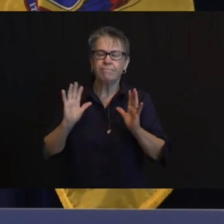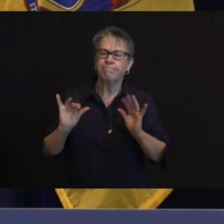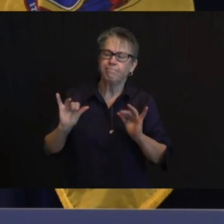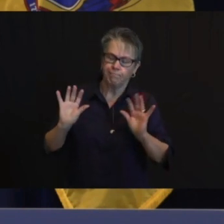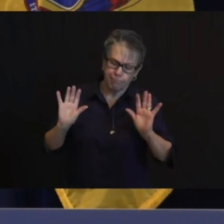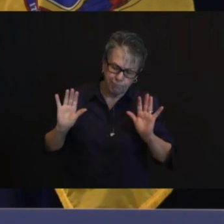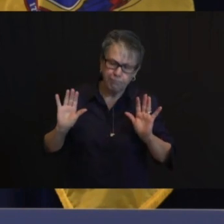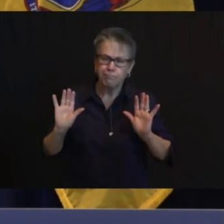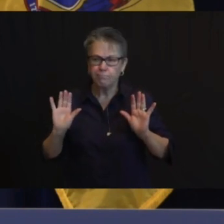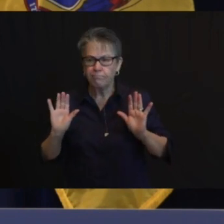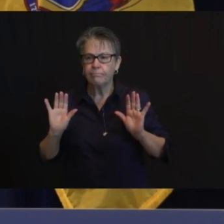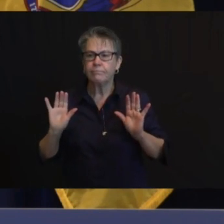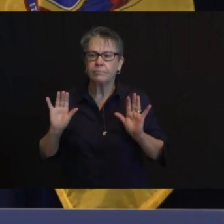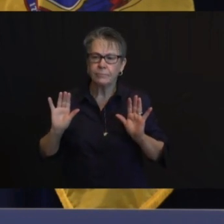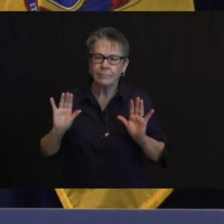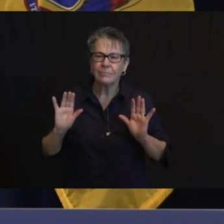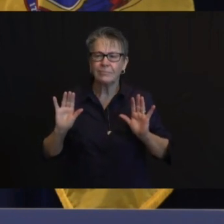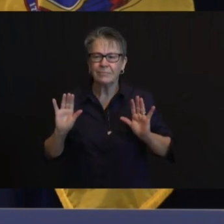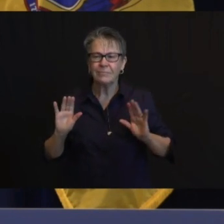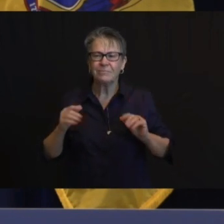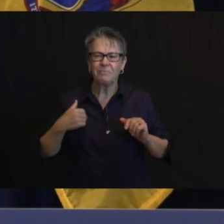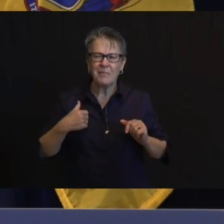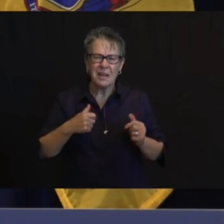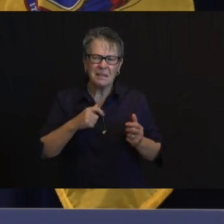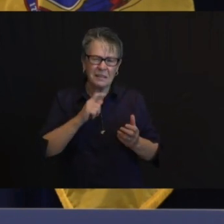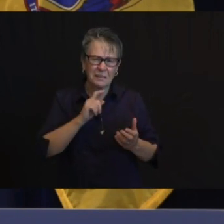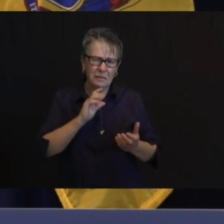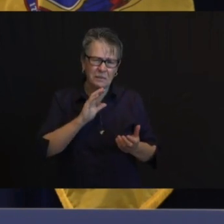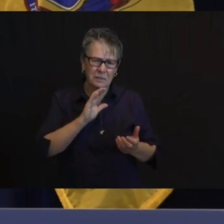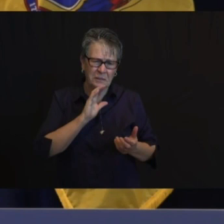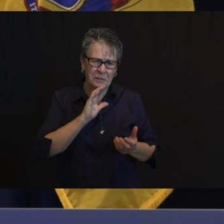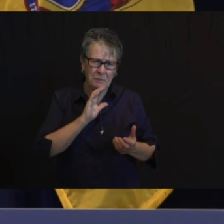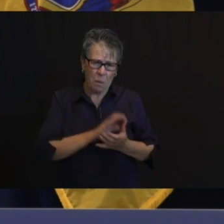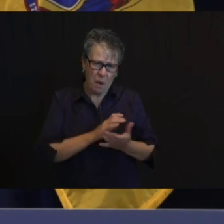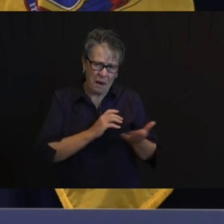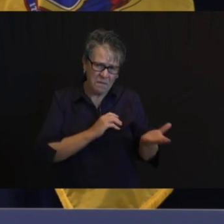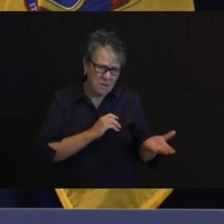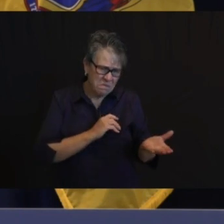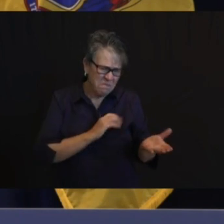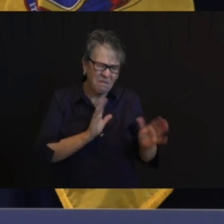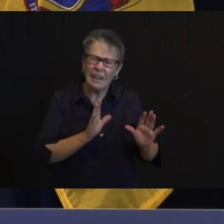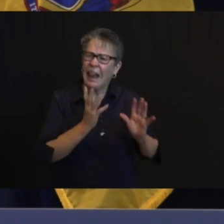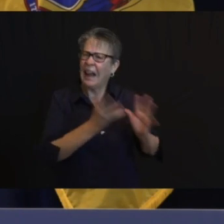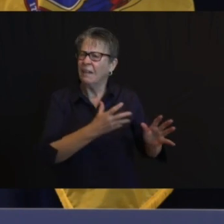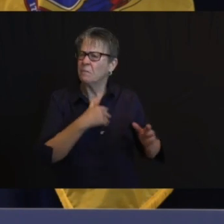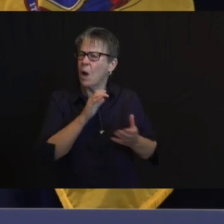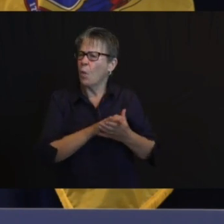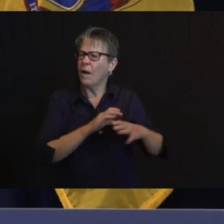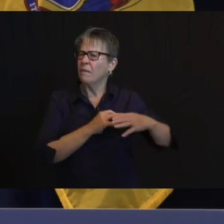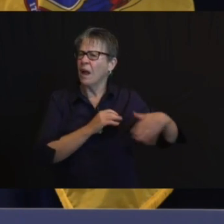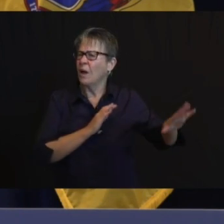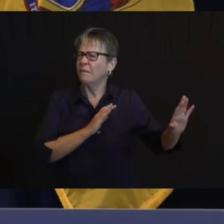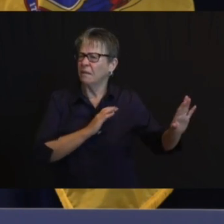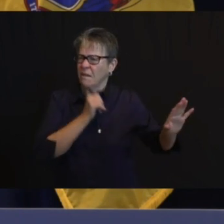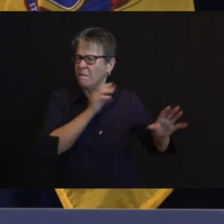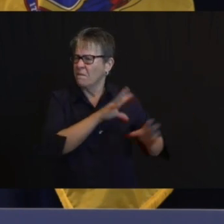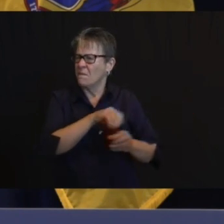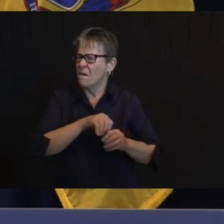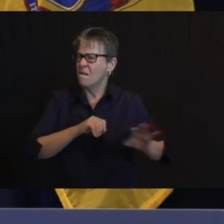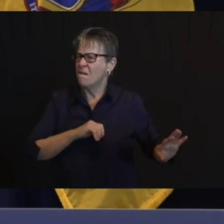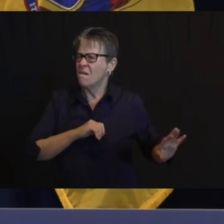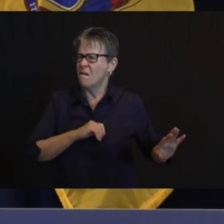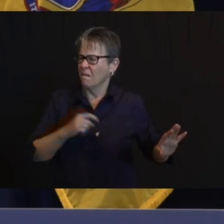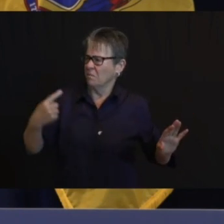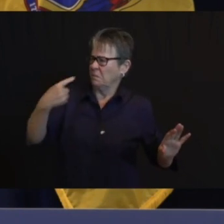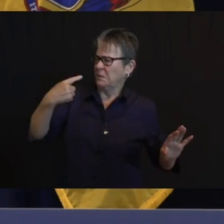boy, and I think I speak for my wife, but let's leave my family out of this, number one. But number two, let's all keep each other in our prayers right now, because this